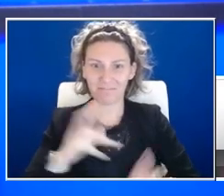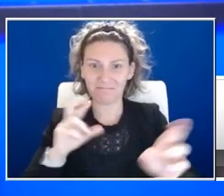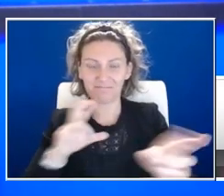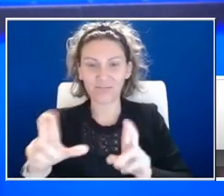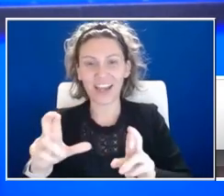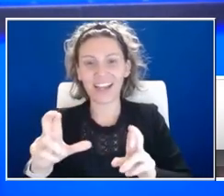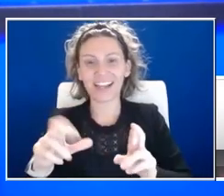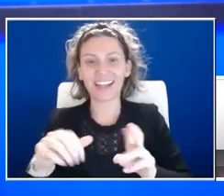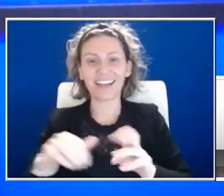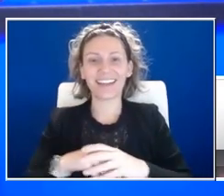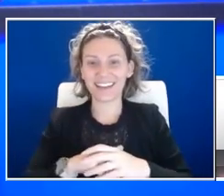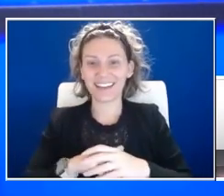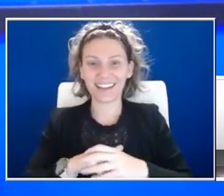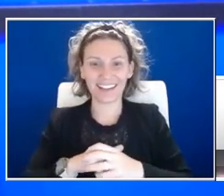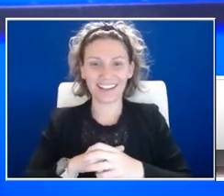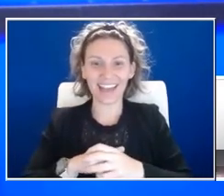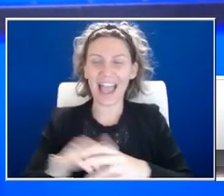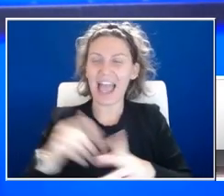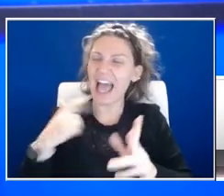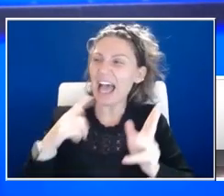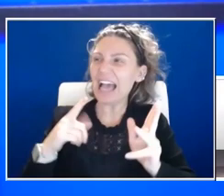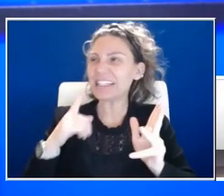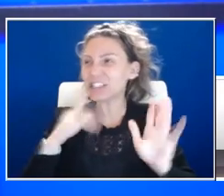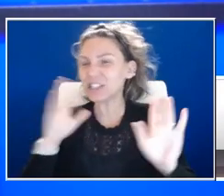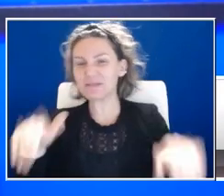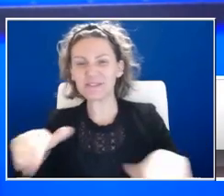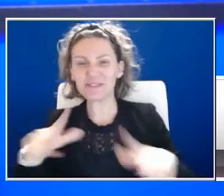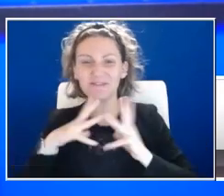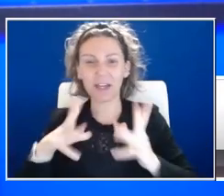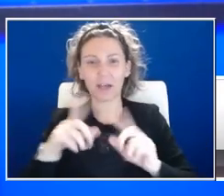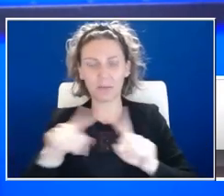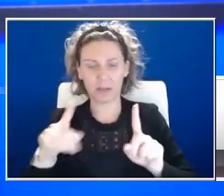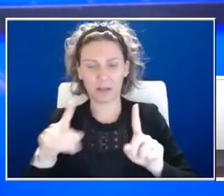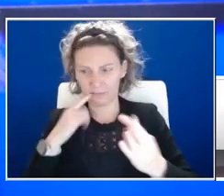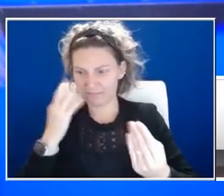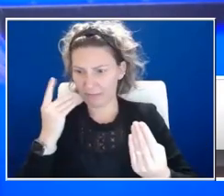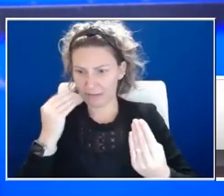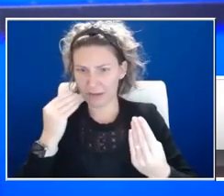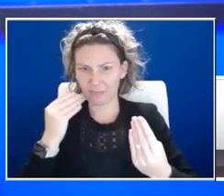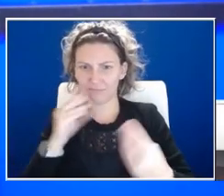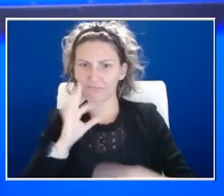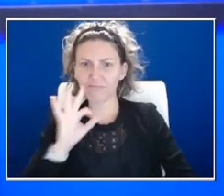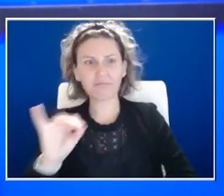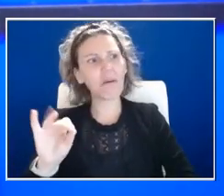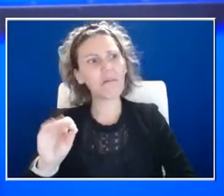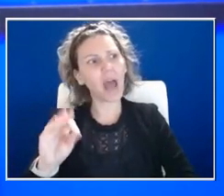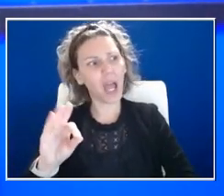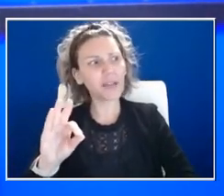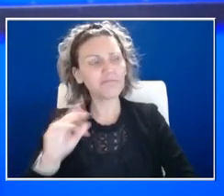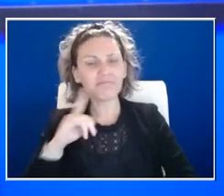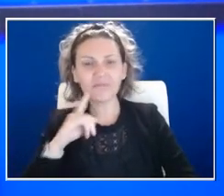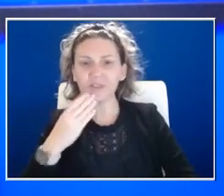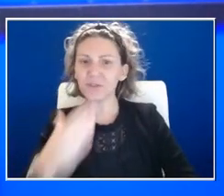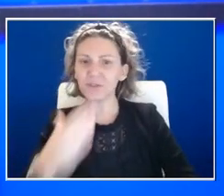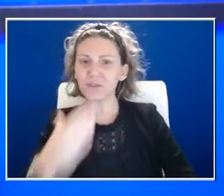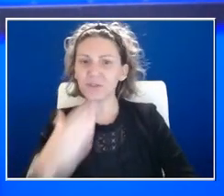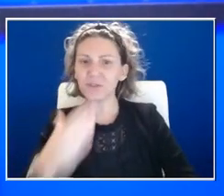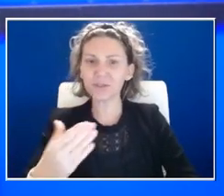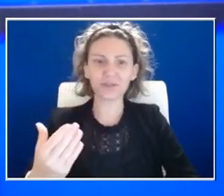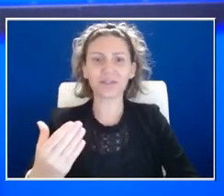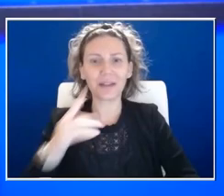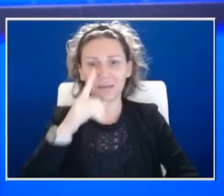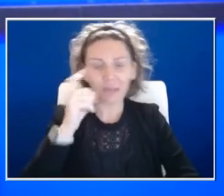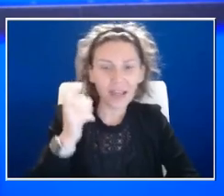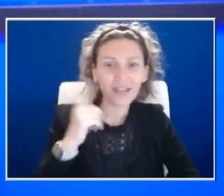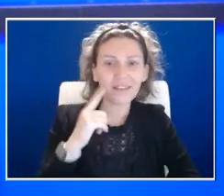ready, I can check out. But then I started thinking, you know what, 90 doesn't look so bad. It doesn't. And just because of the health